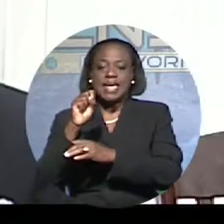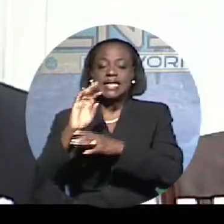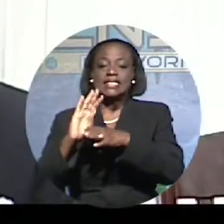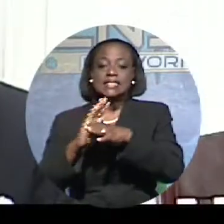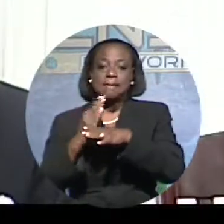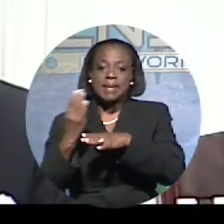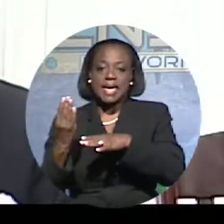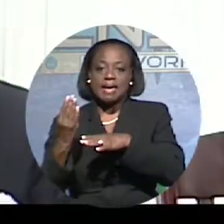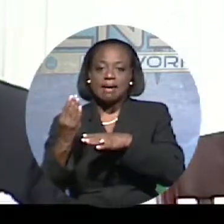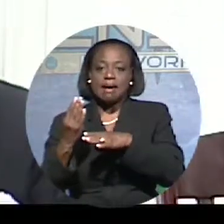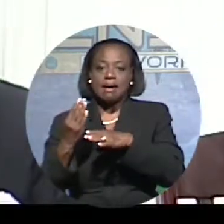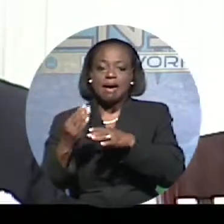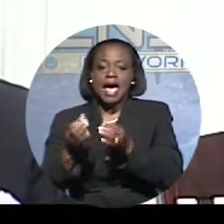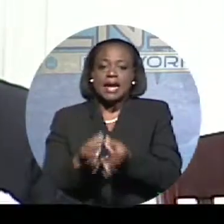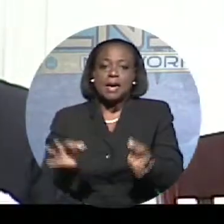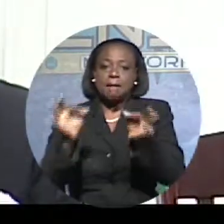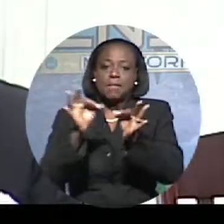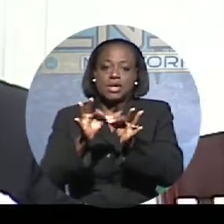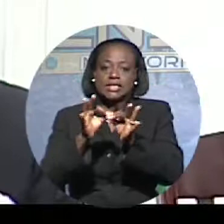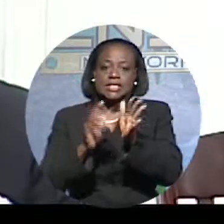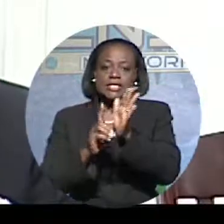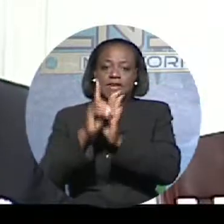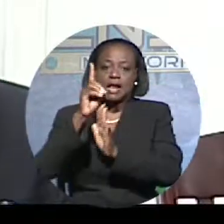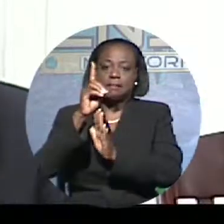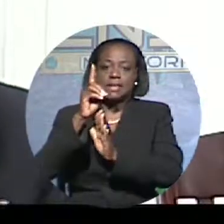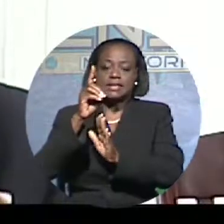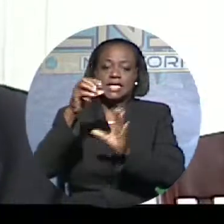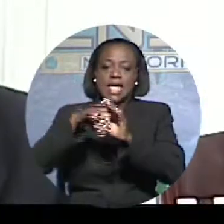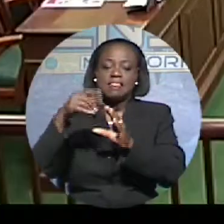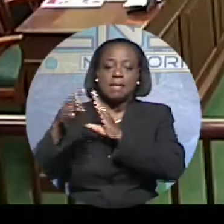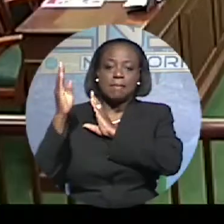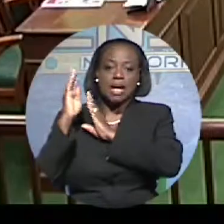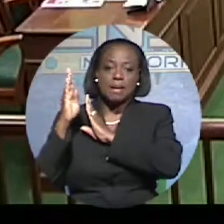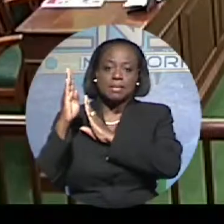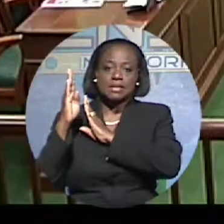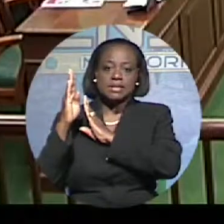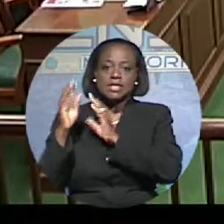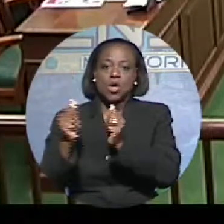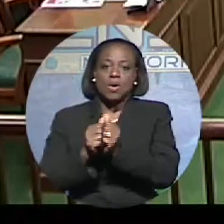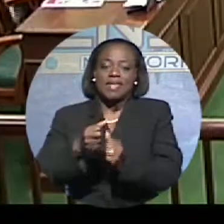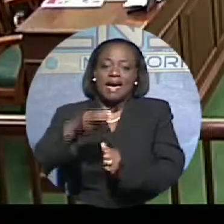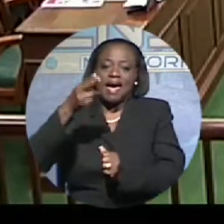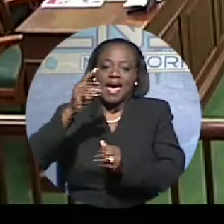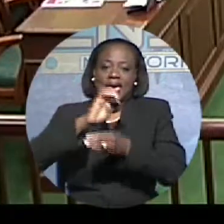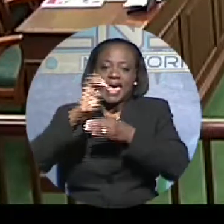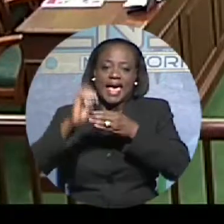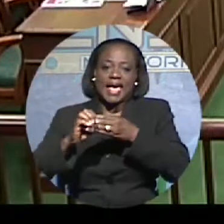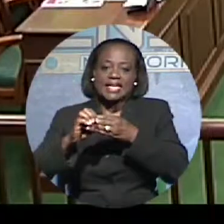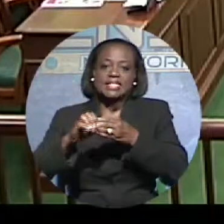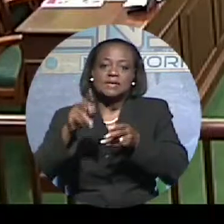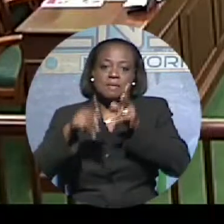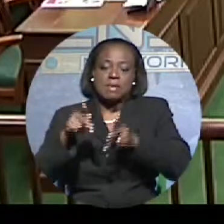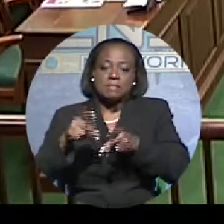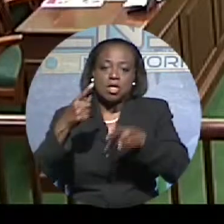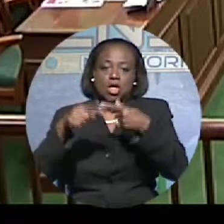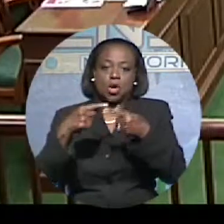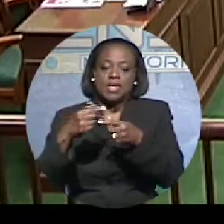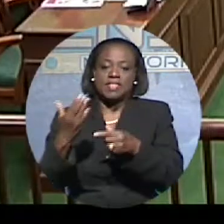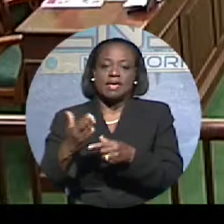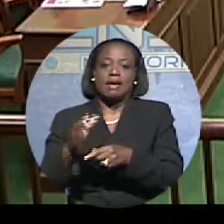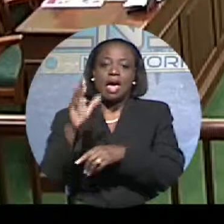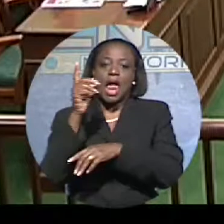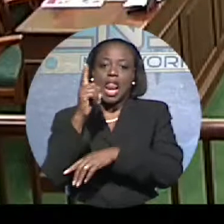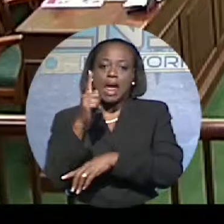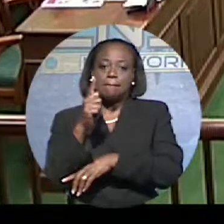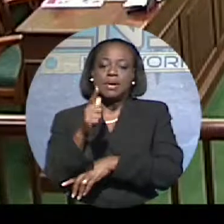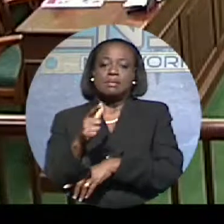the Bahamas that continues to attract high-end clientele. Vibrant industries like lumber, the sugarcane